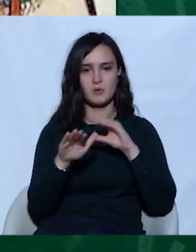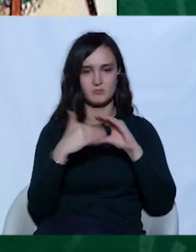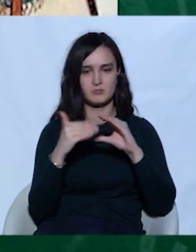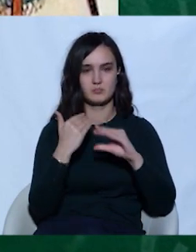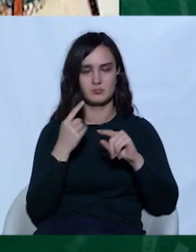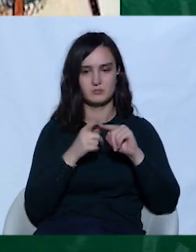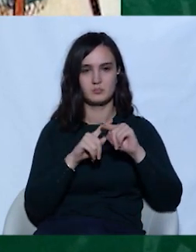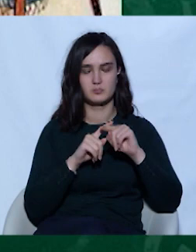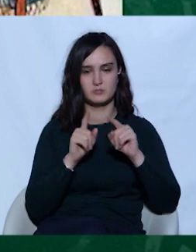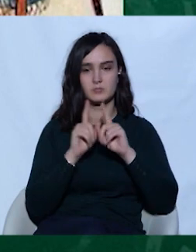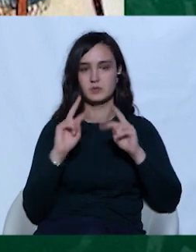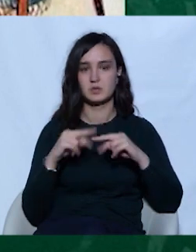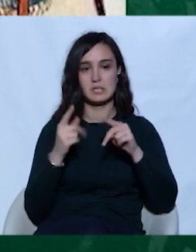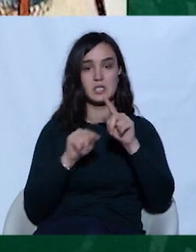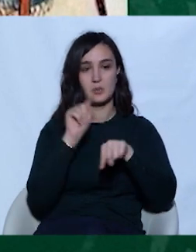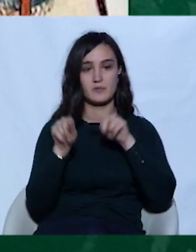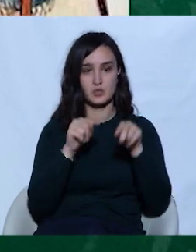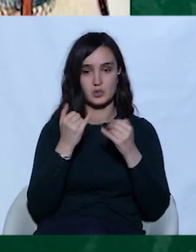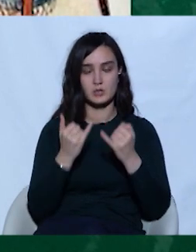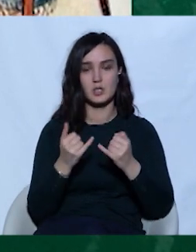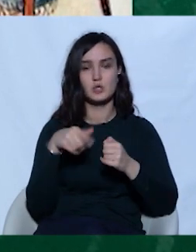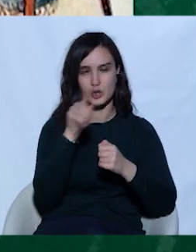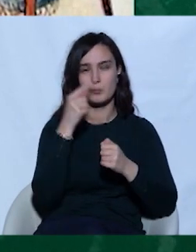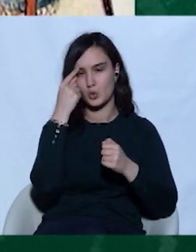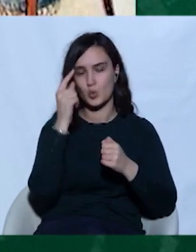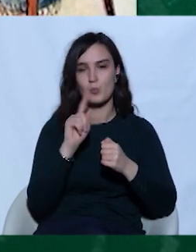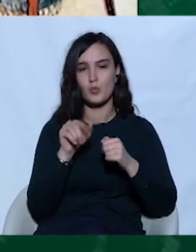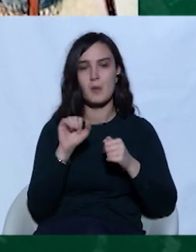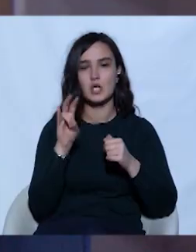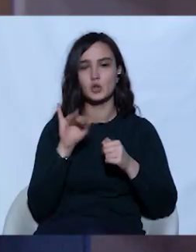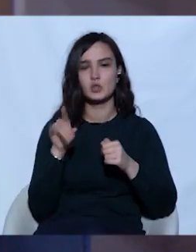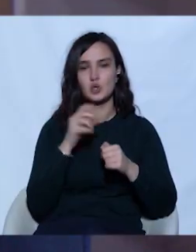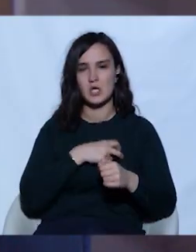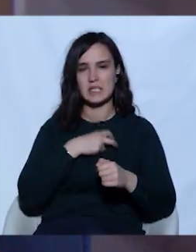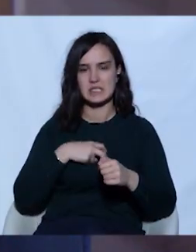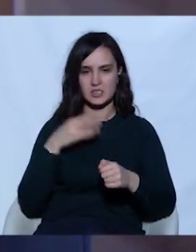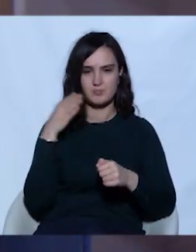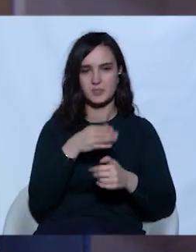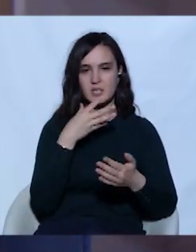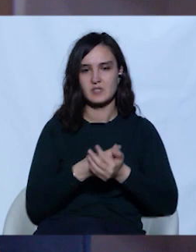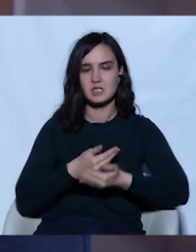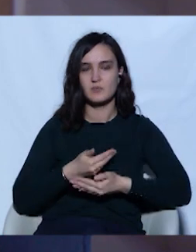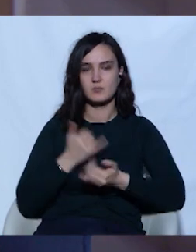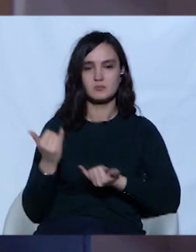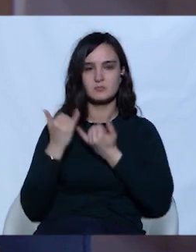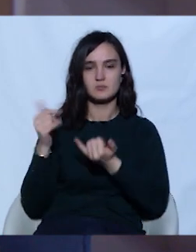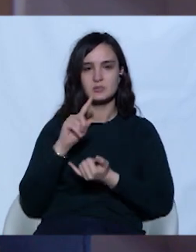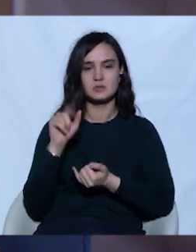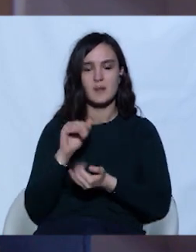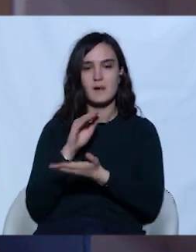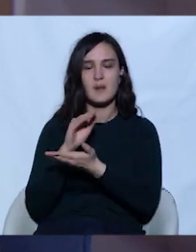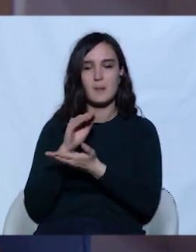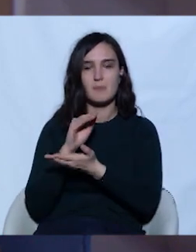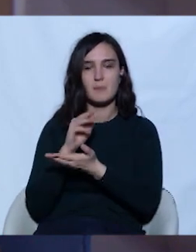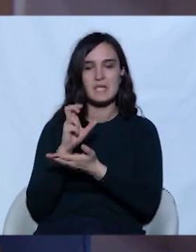you learn from this experience? Ooh, I am excited to read about these. They might be a little embarrassing,